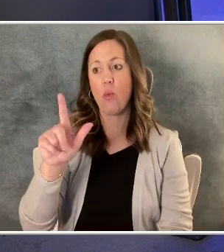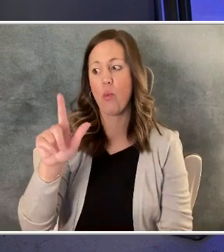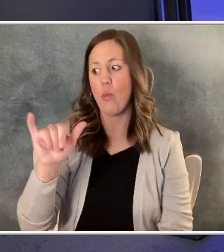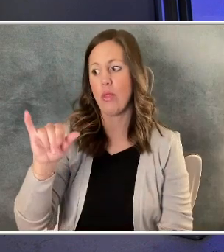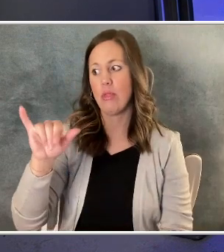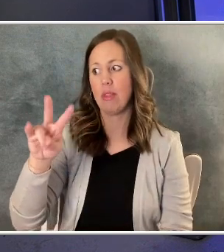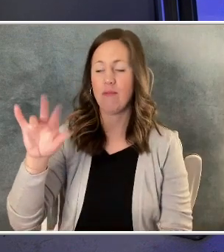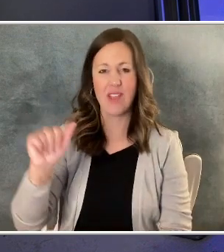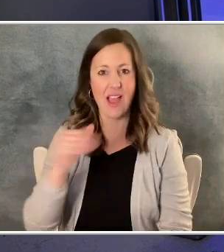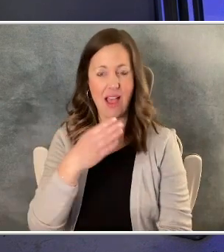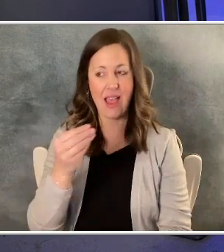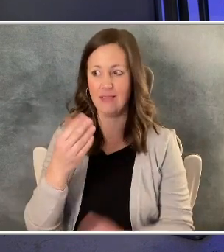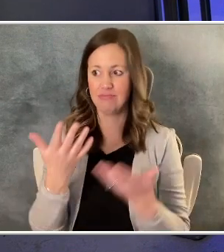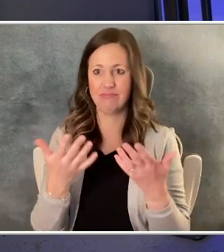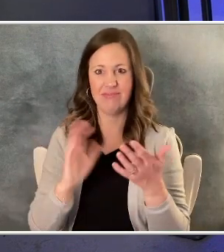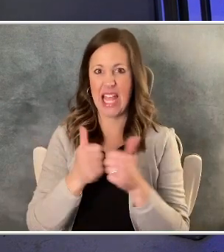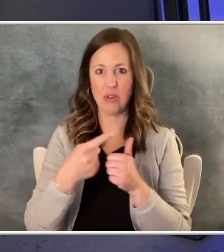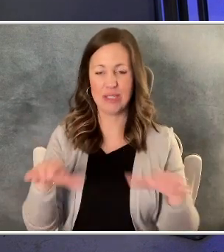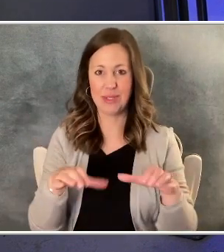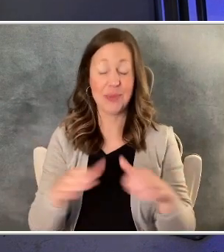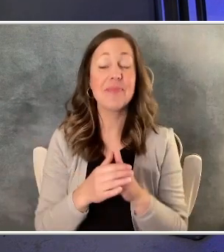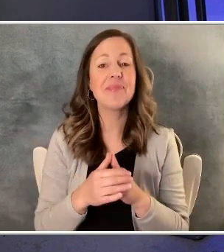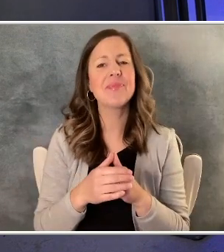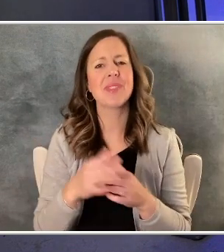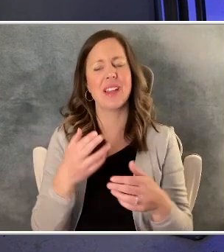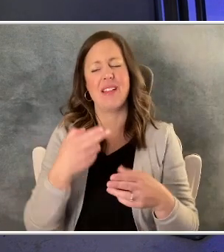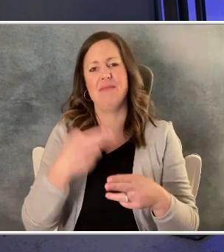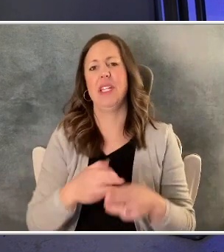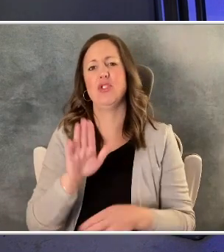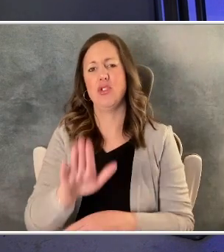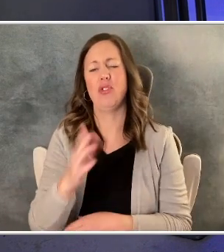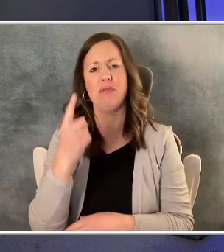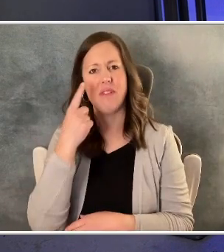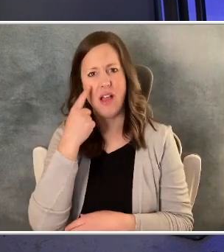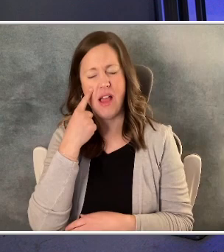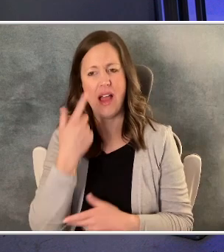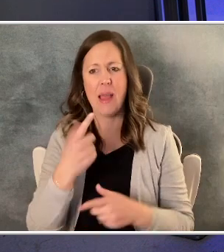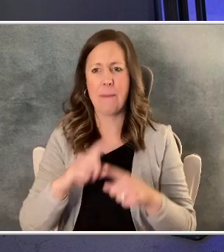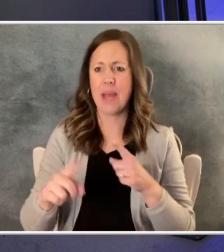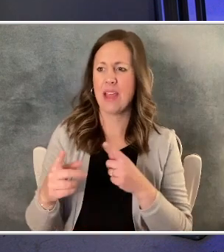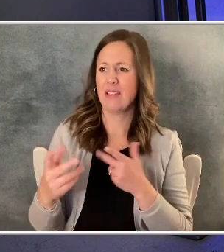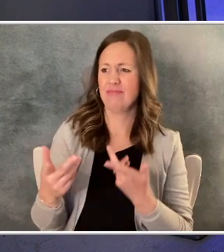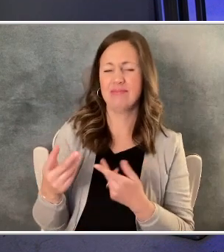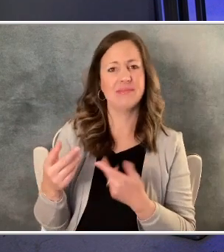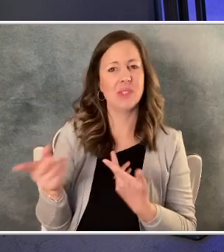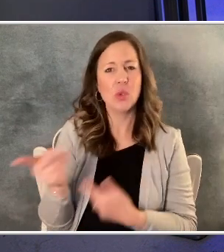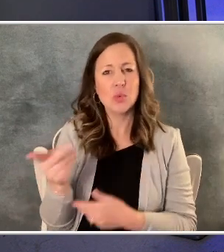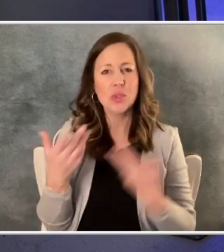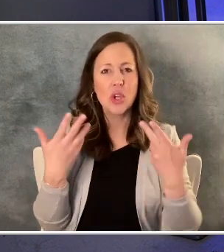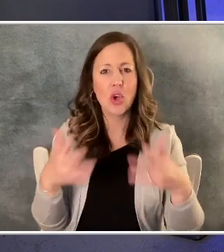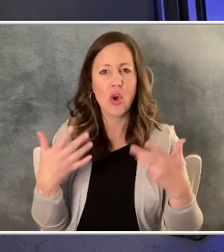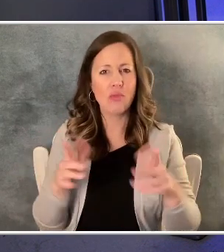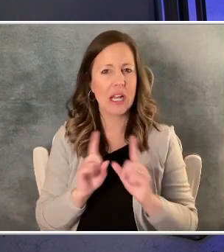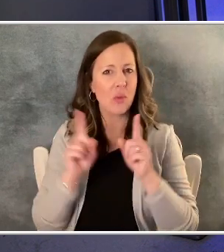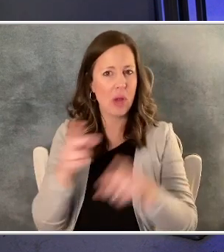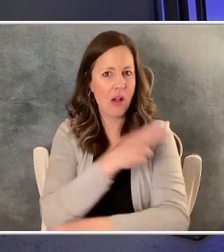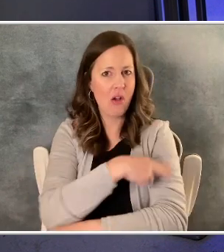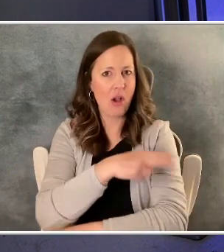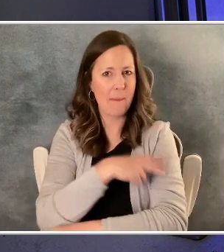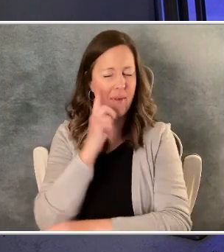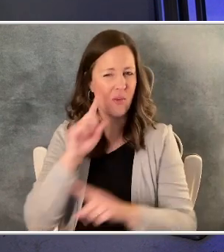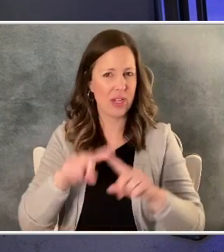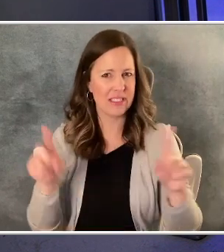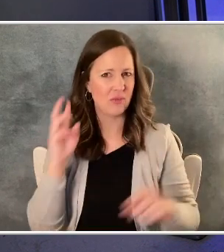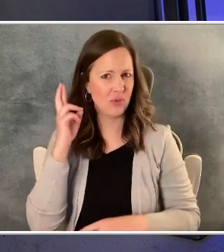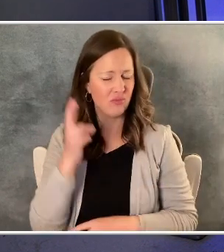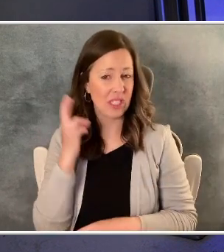about Olivia's eye. She was having trouble with the eye. But Rob and Bree, you had already taken Olivia to the hospital for a different reason. Tell us